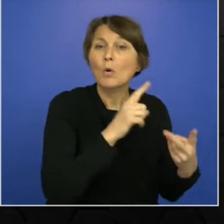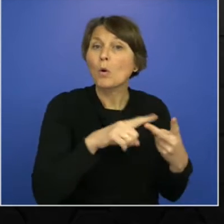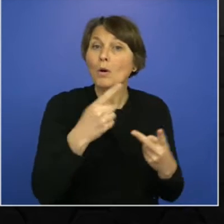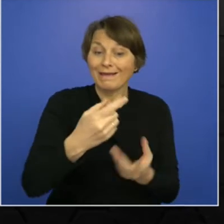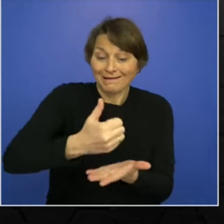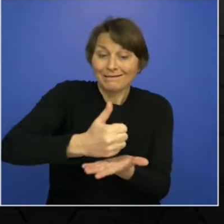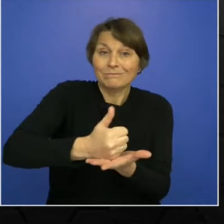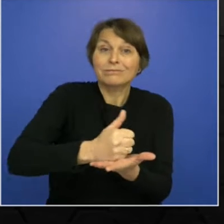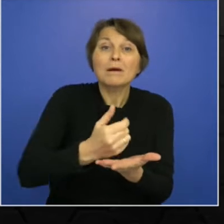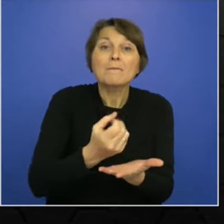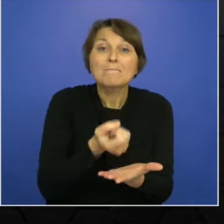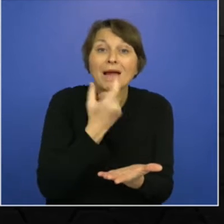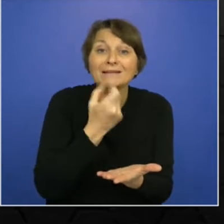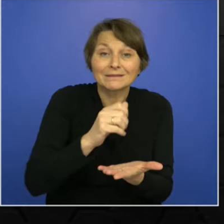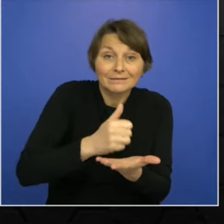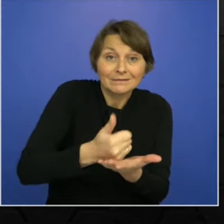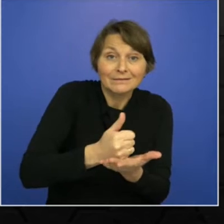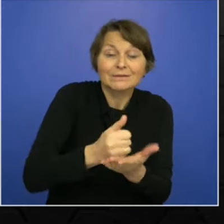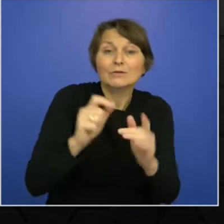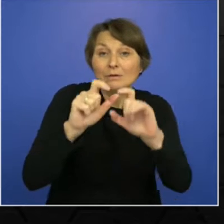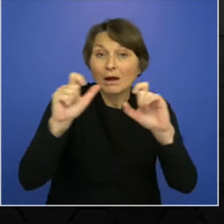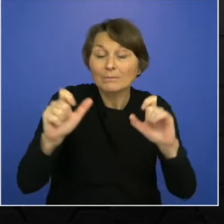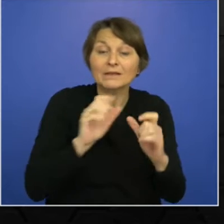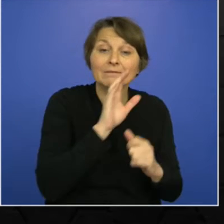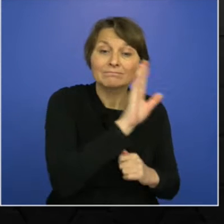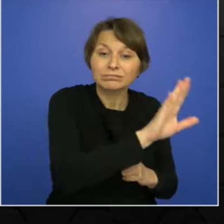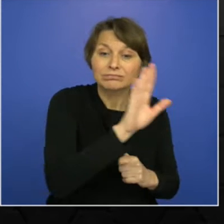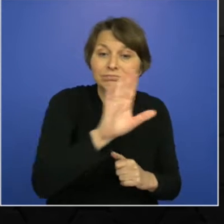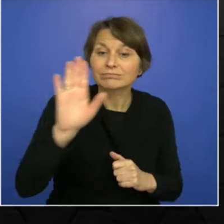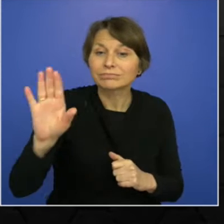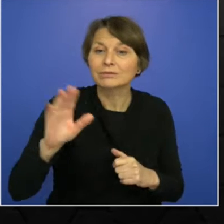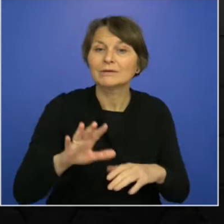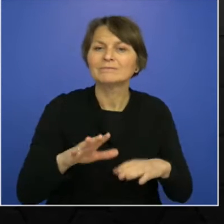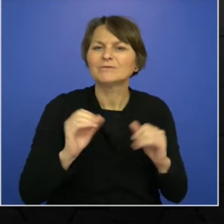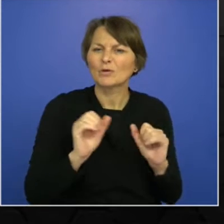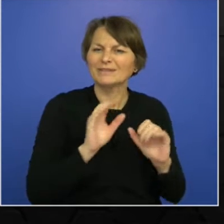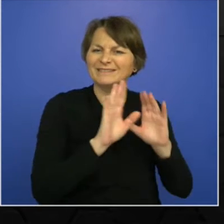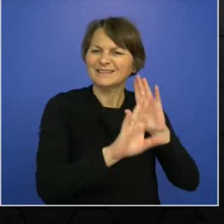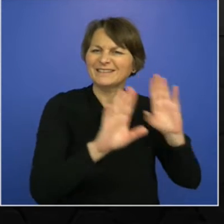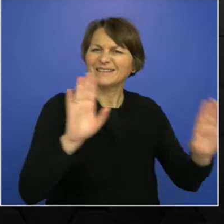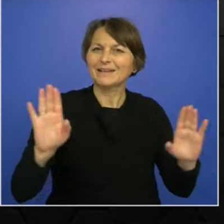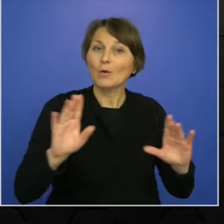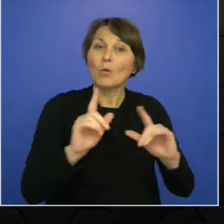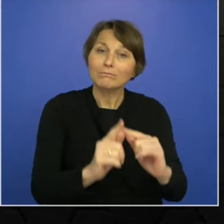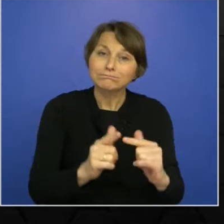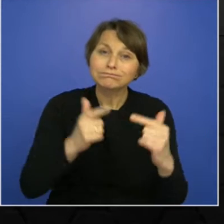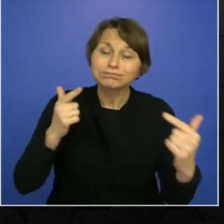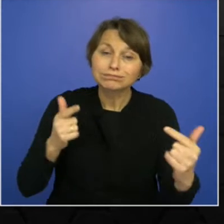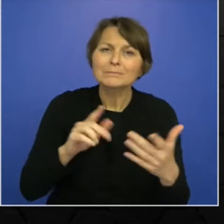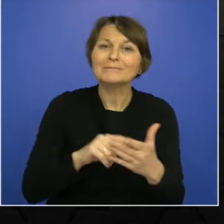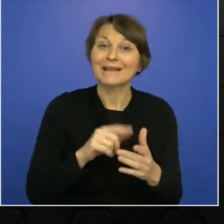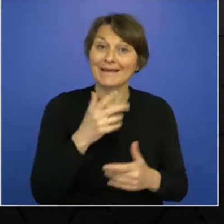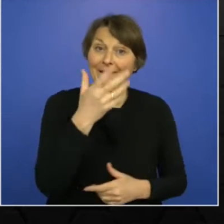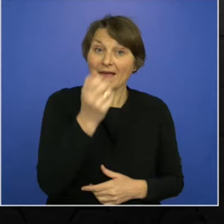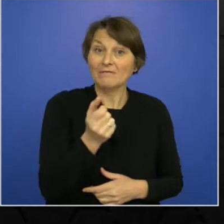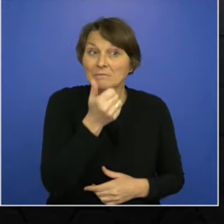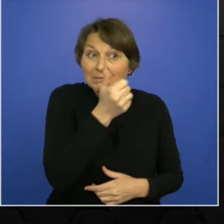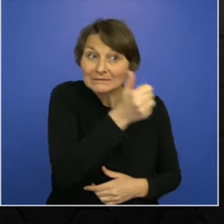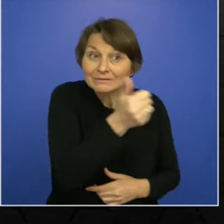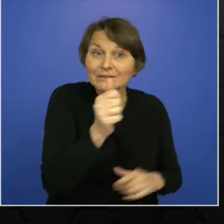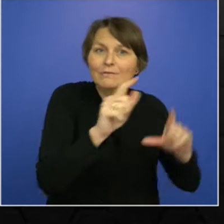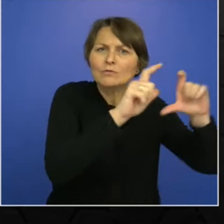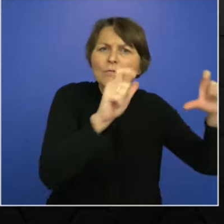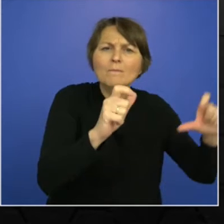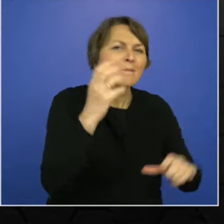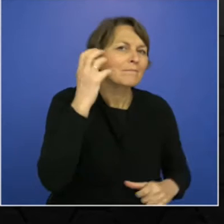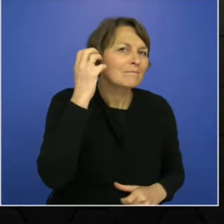So, for example, all these companies or organizations may have an app on Android or iOS, and they can integrate a bot so that